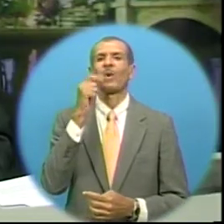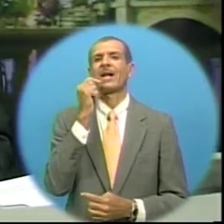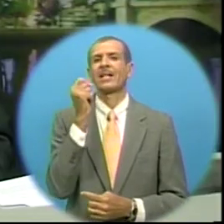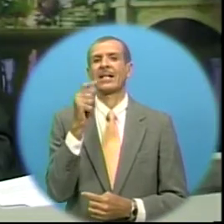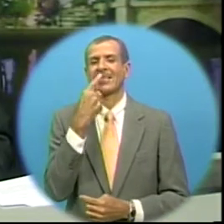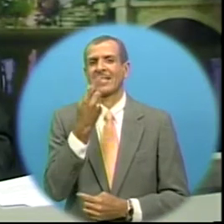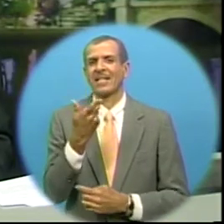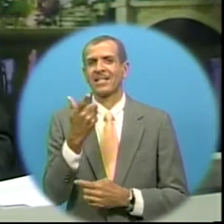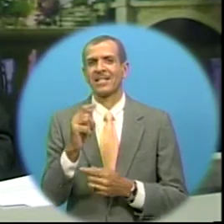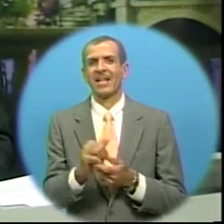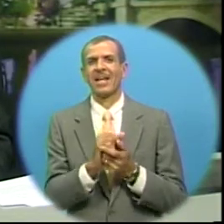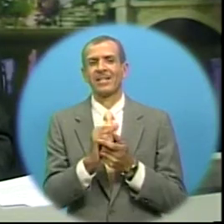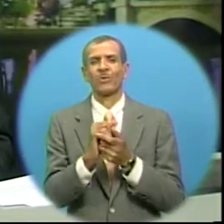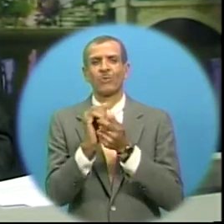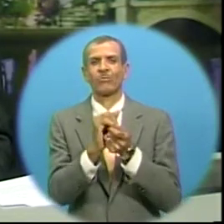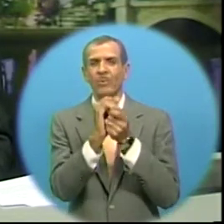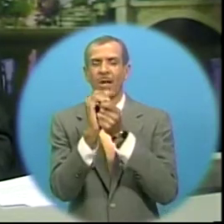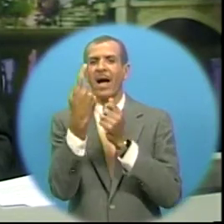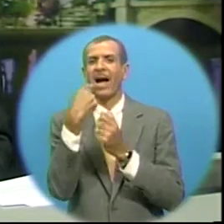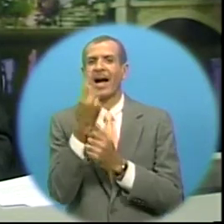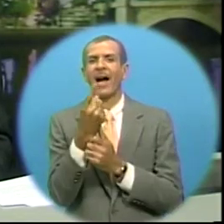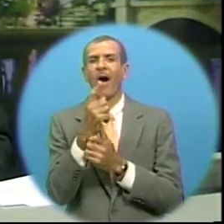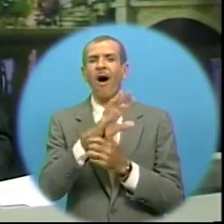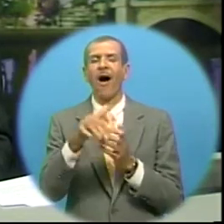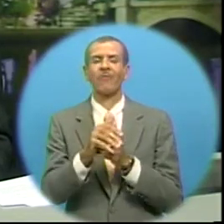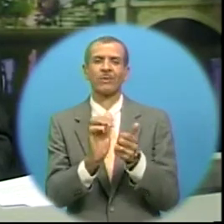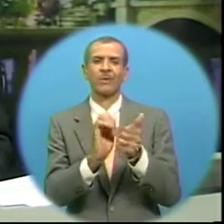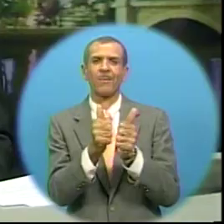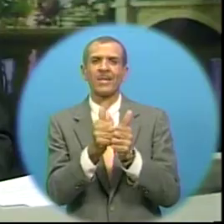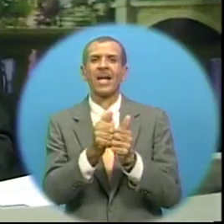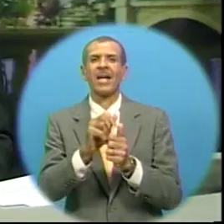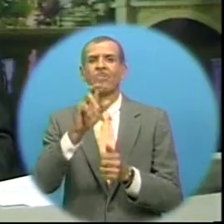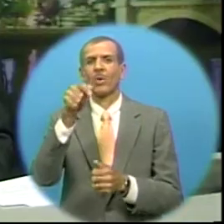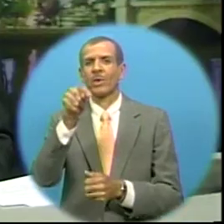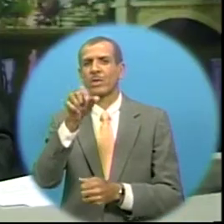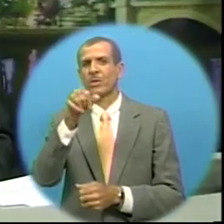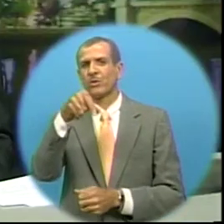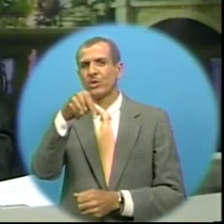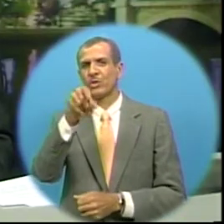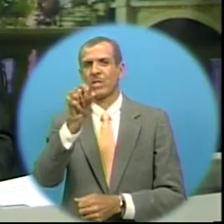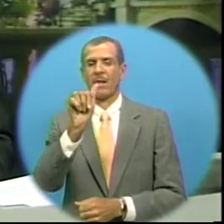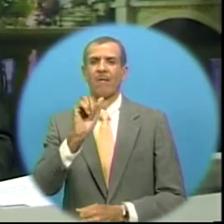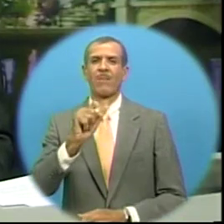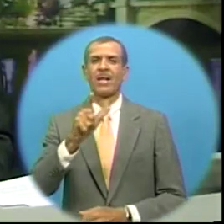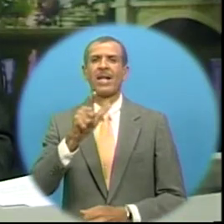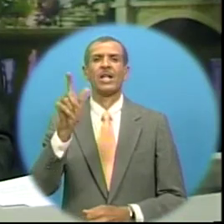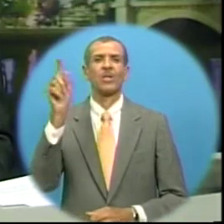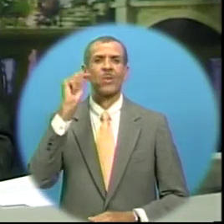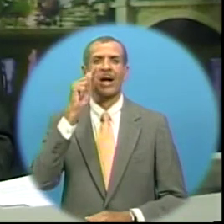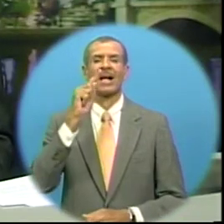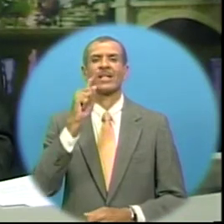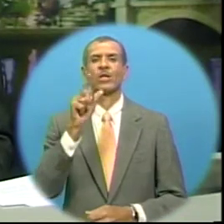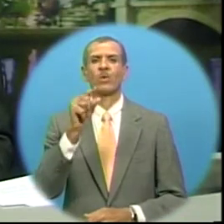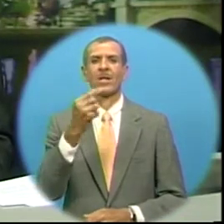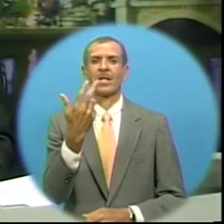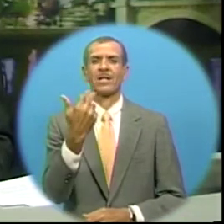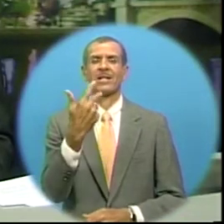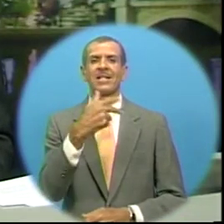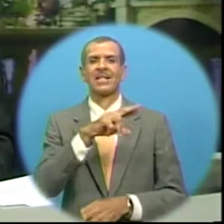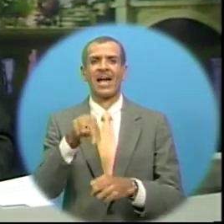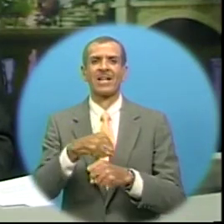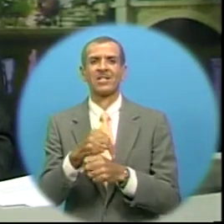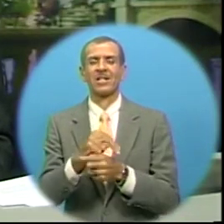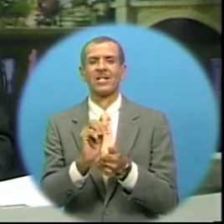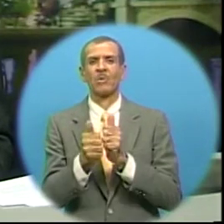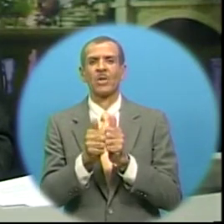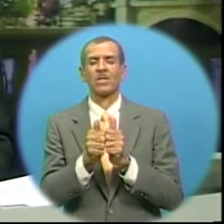Junior Championships, having won all of her heats so far in Portugal. Tuak, the 2013 National Sports Personality